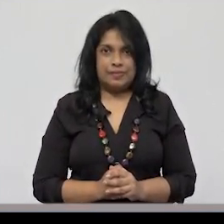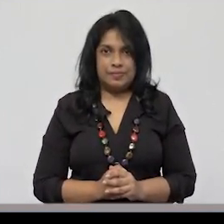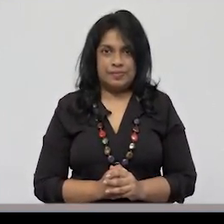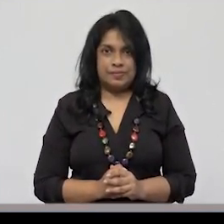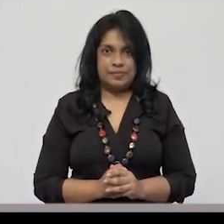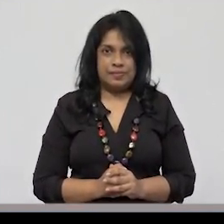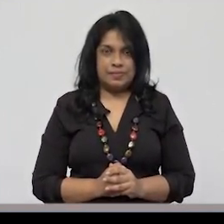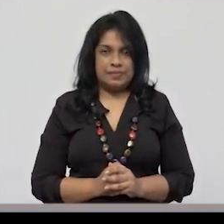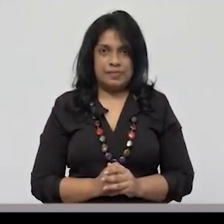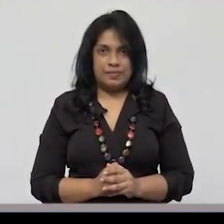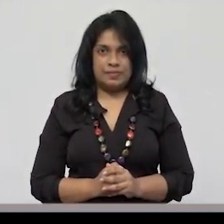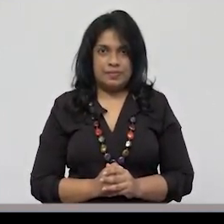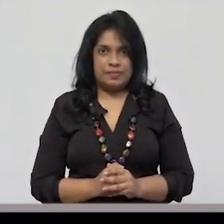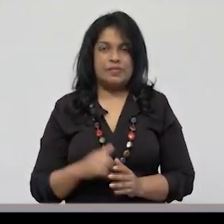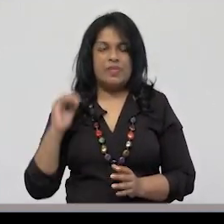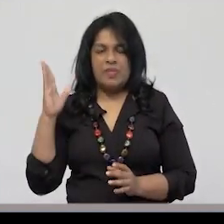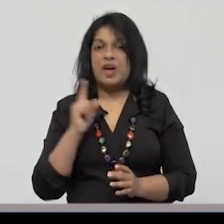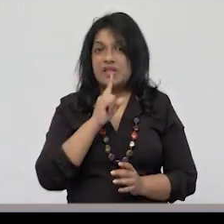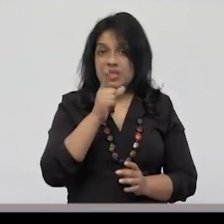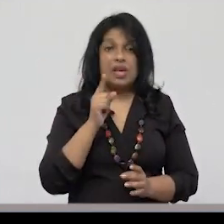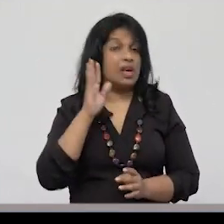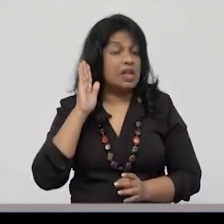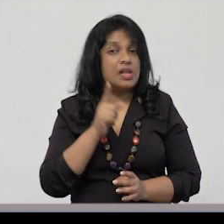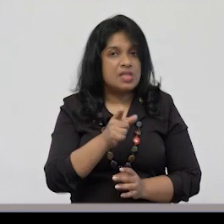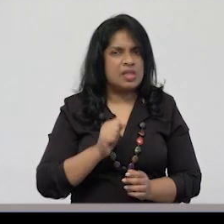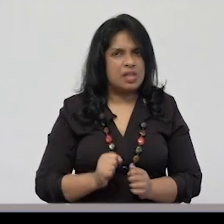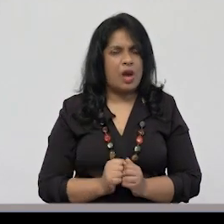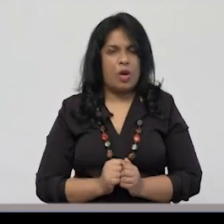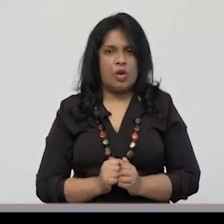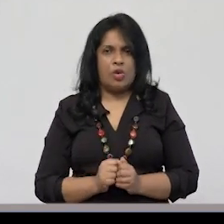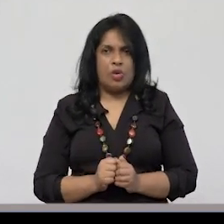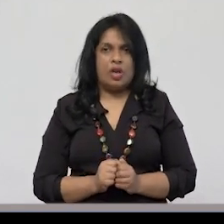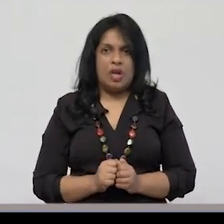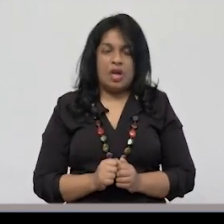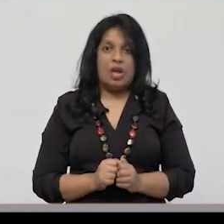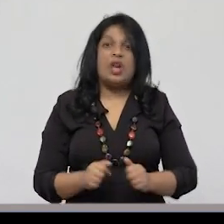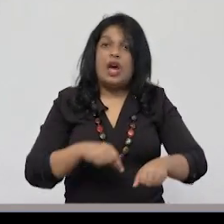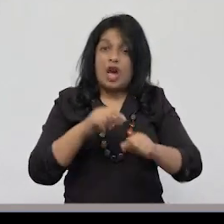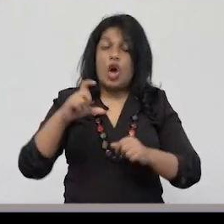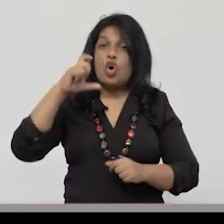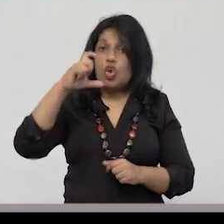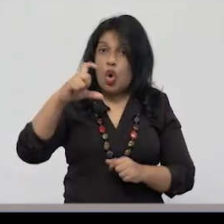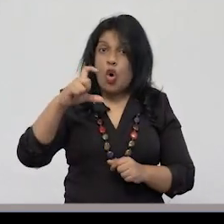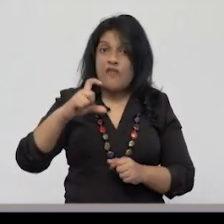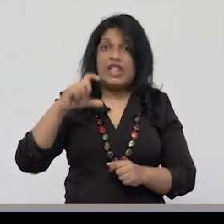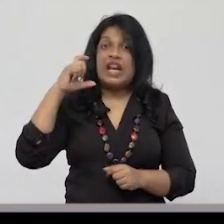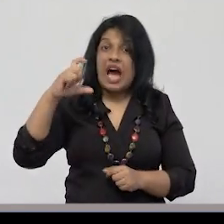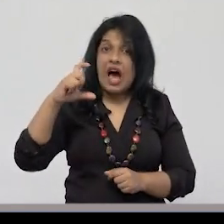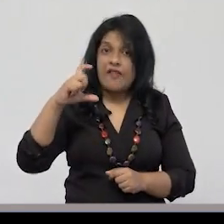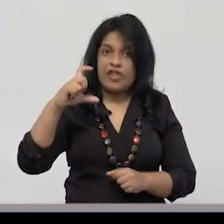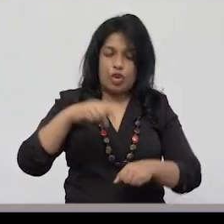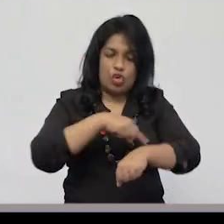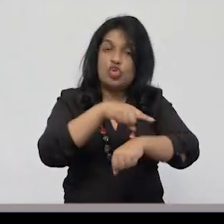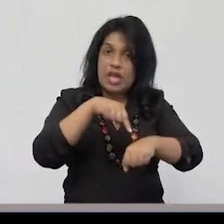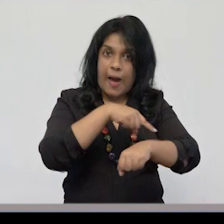You know, during COVID-19, some of you prayed like you have never prayed before. You